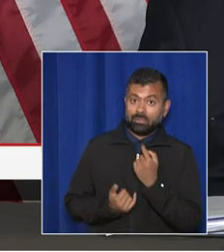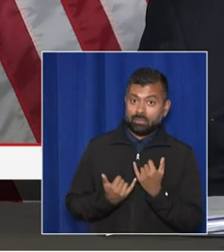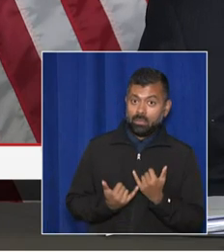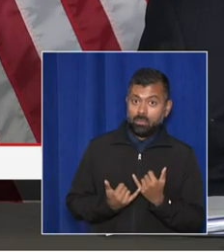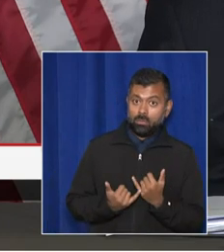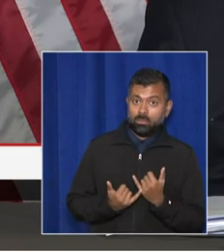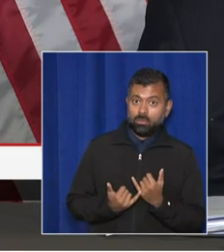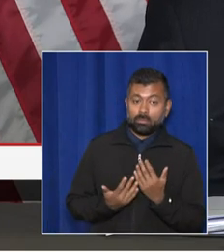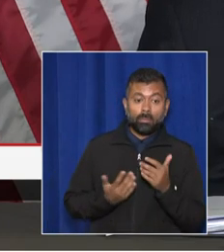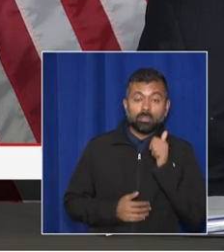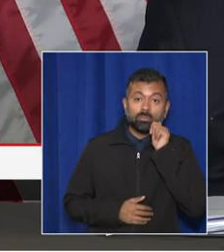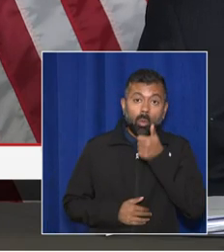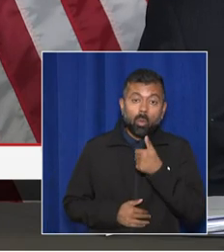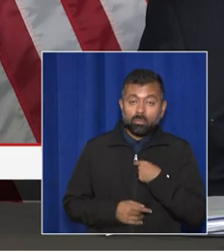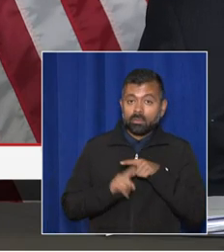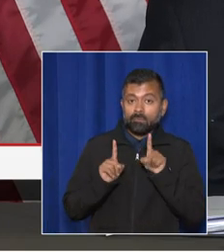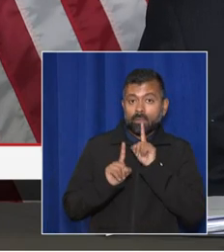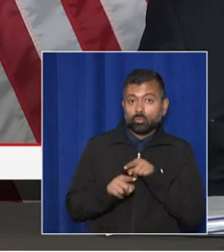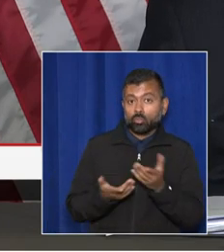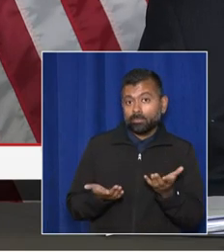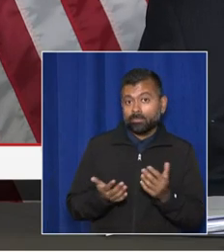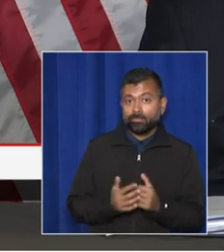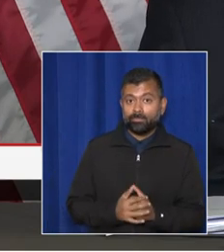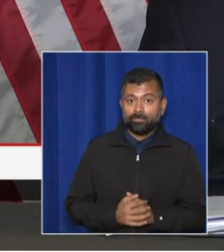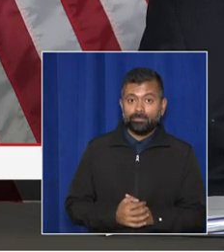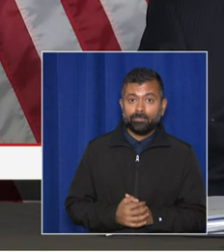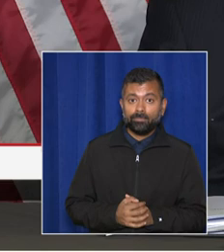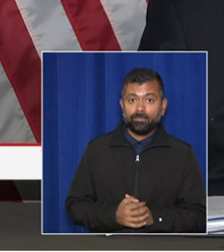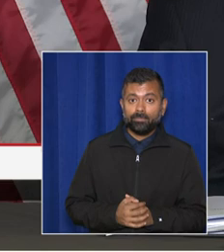tomorrow. So let me put it that way. I know that